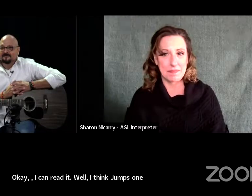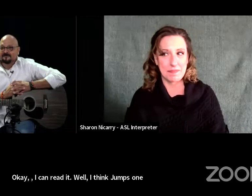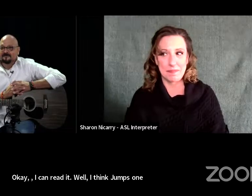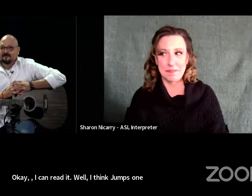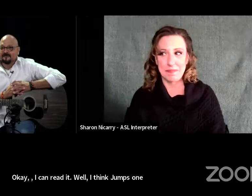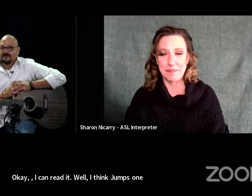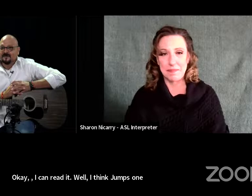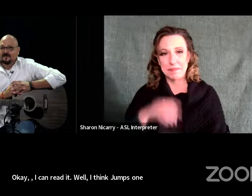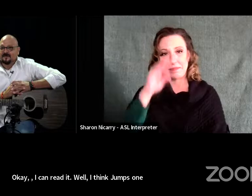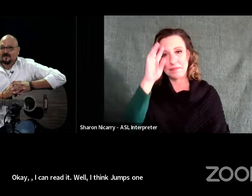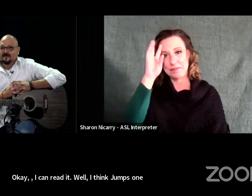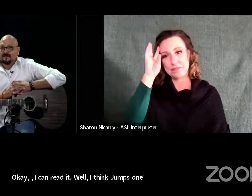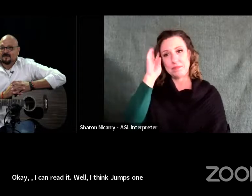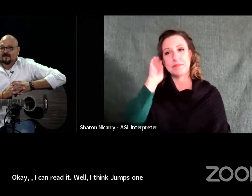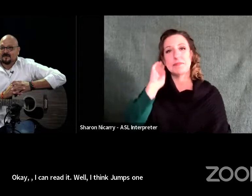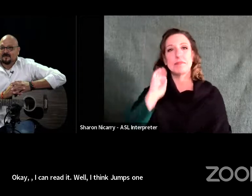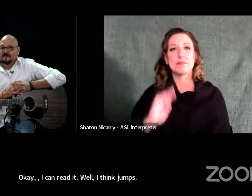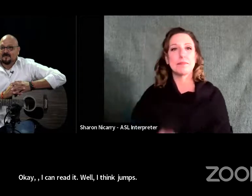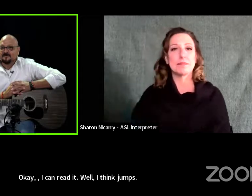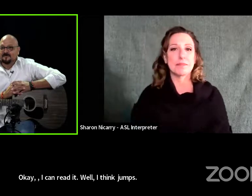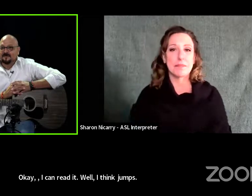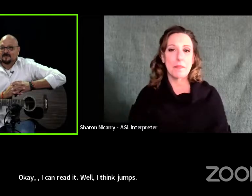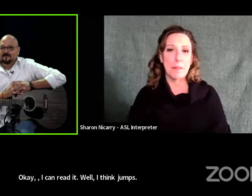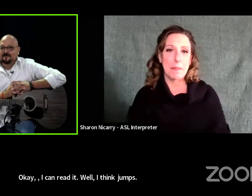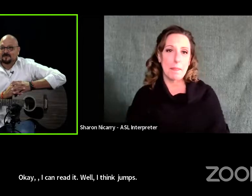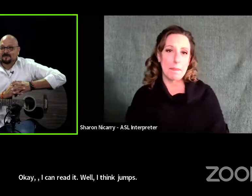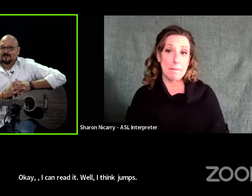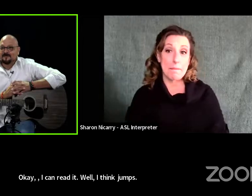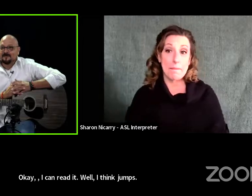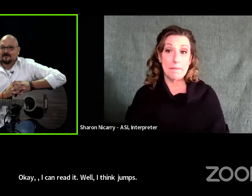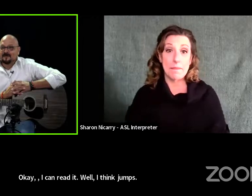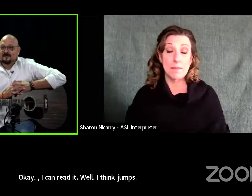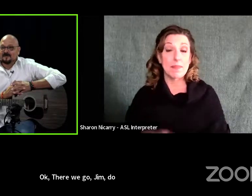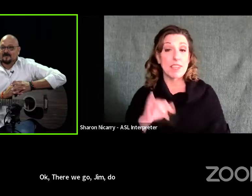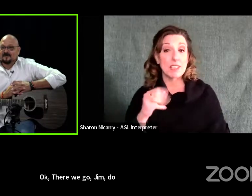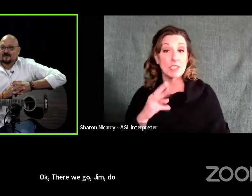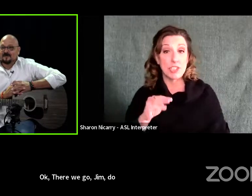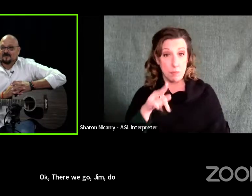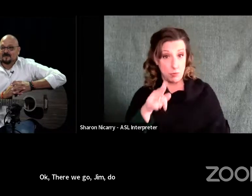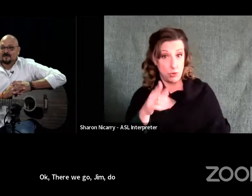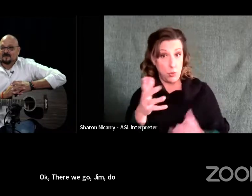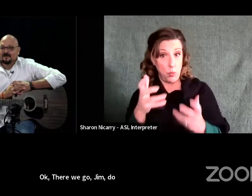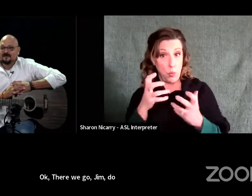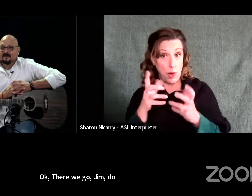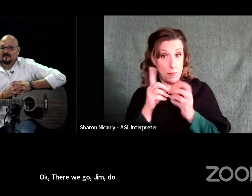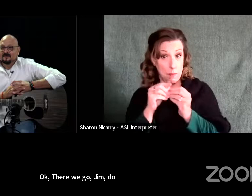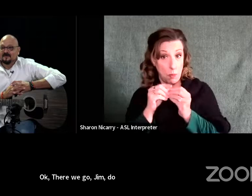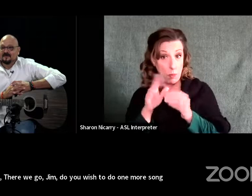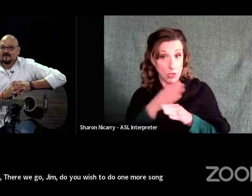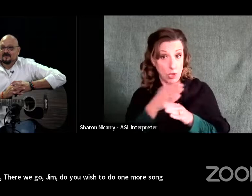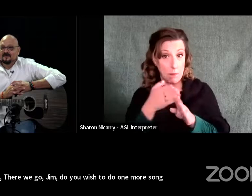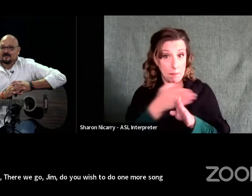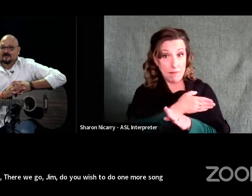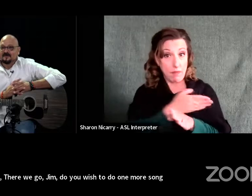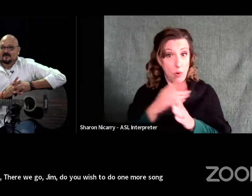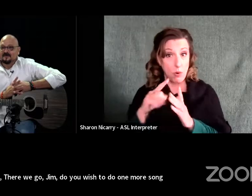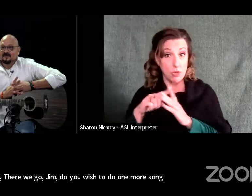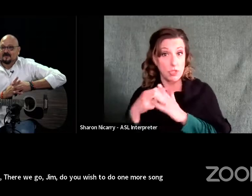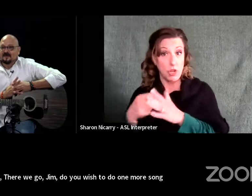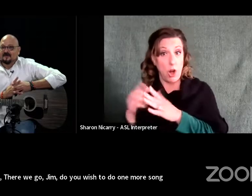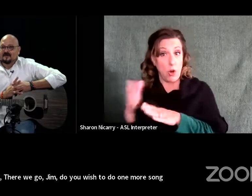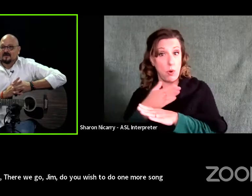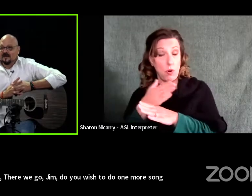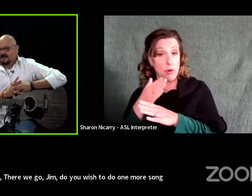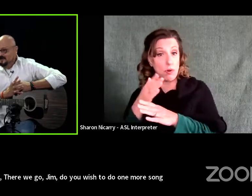Okay. There we go. Jim. Do you wish to do one more song before we start questions and